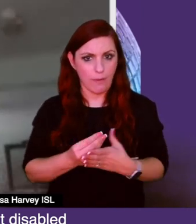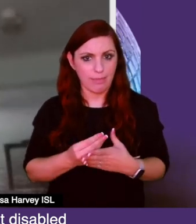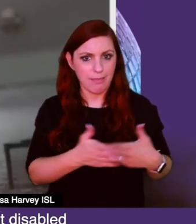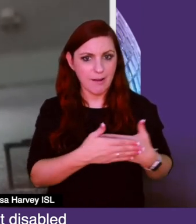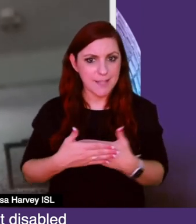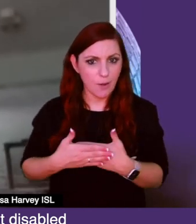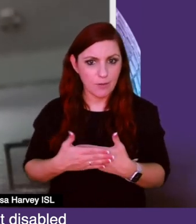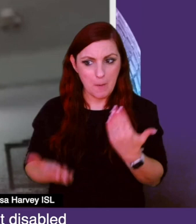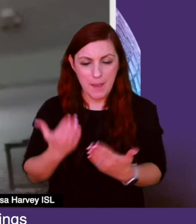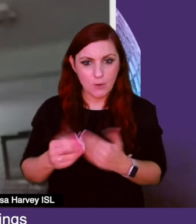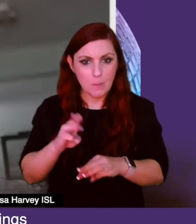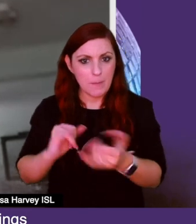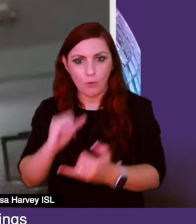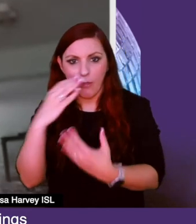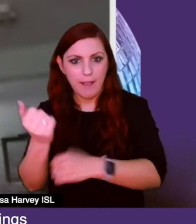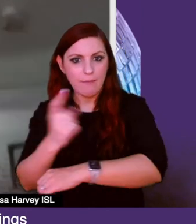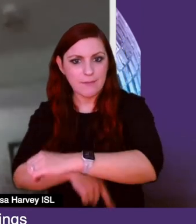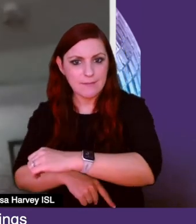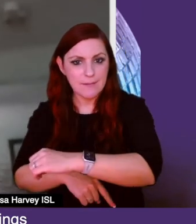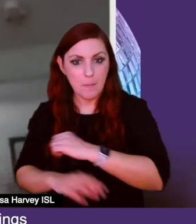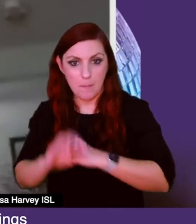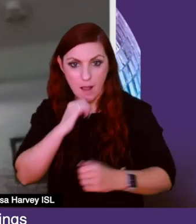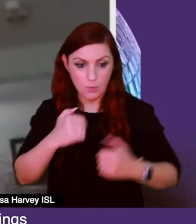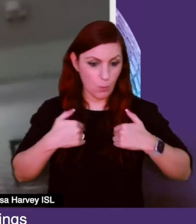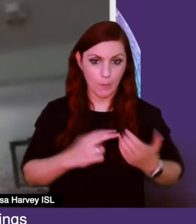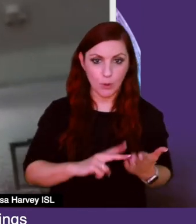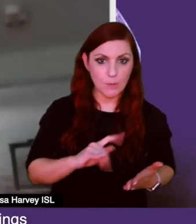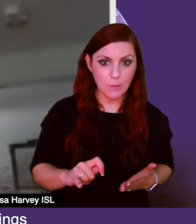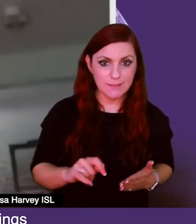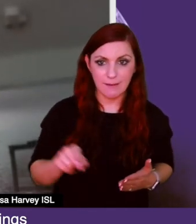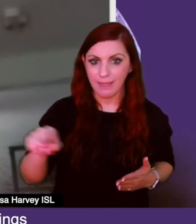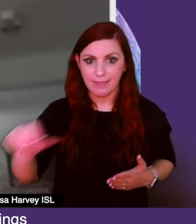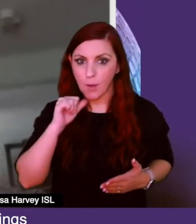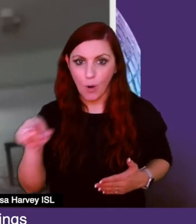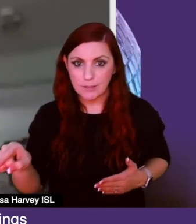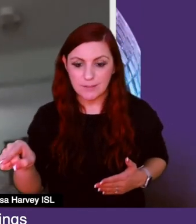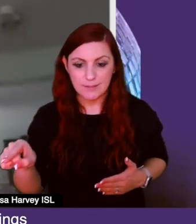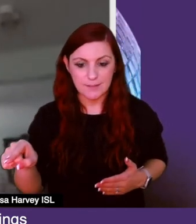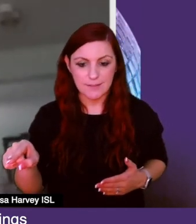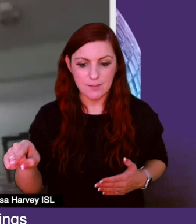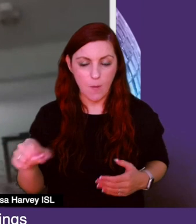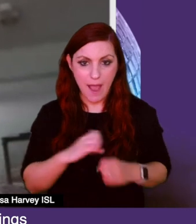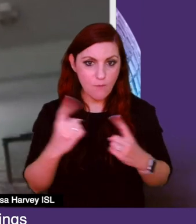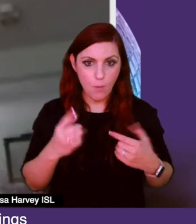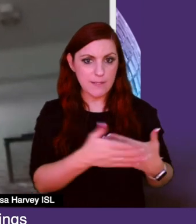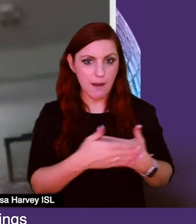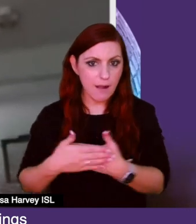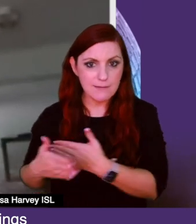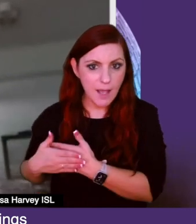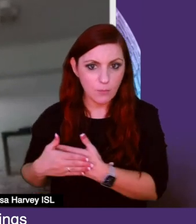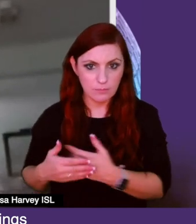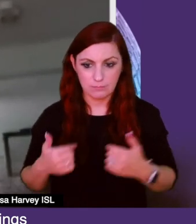the non-disabled people since COVID, because everybody was in lockdown, new things have arisen, which makes life